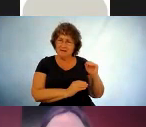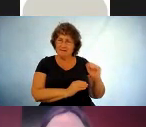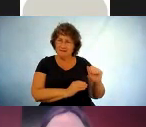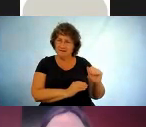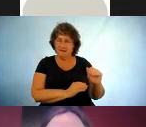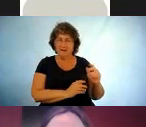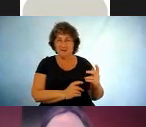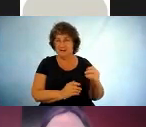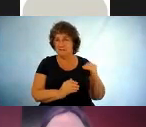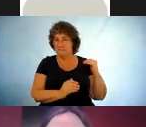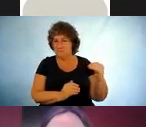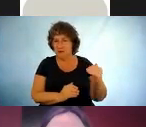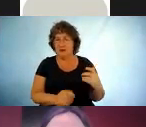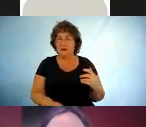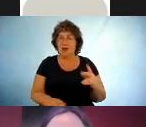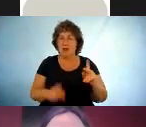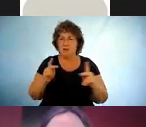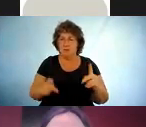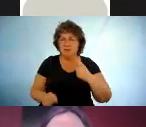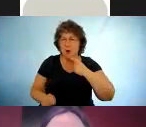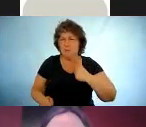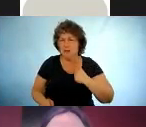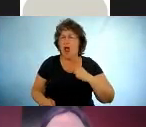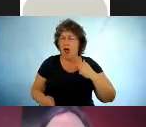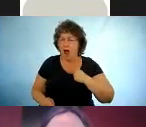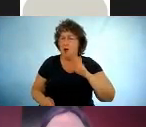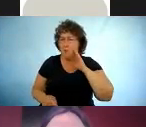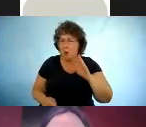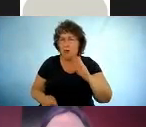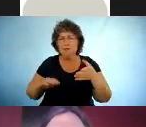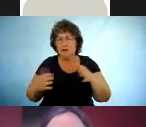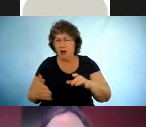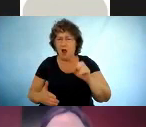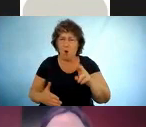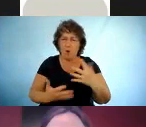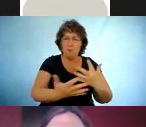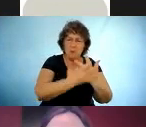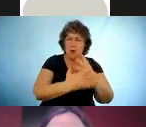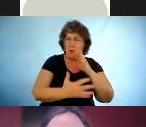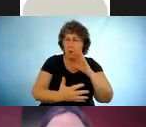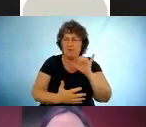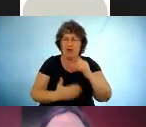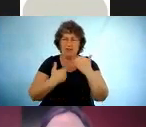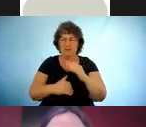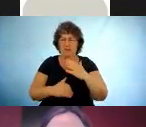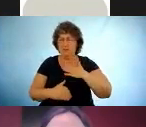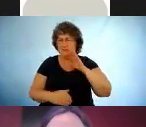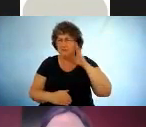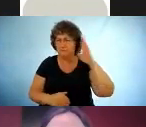soon you'll be dead or in jail like your cousins. See, this mark was the highest